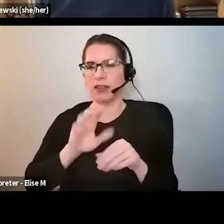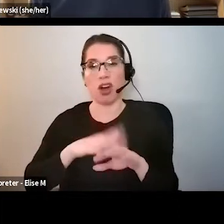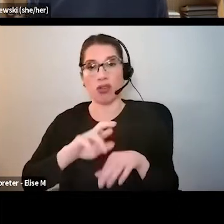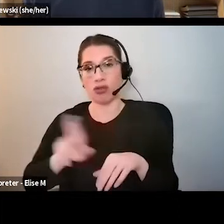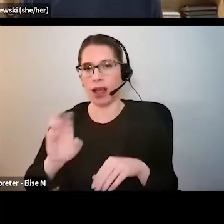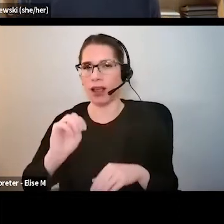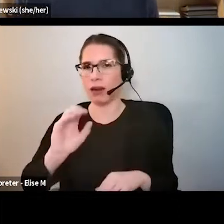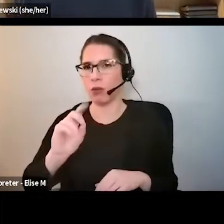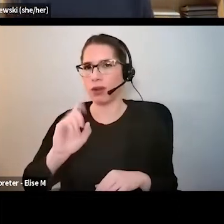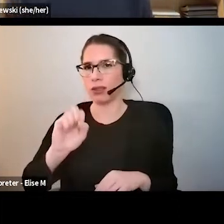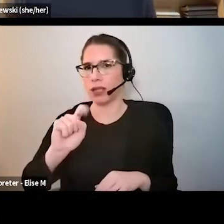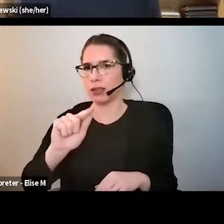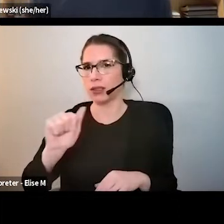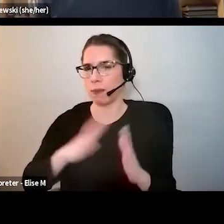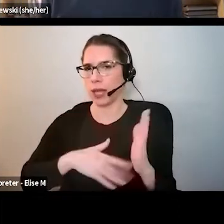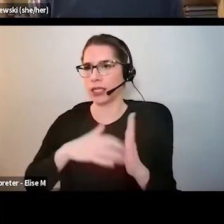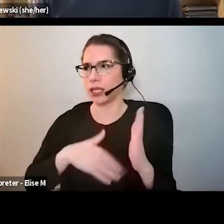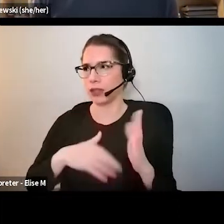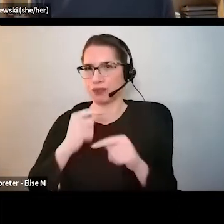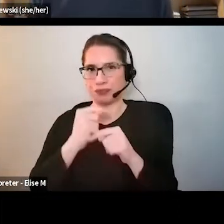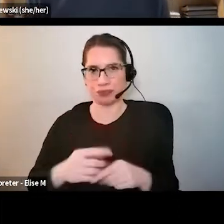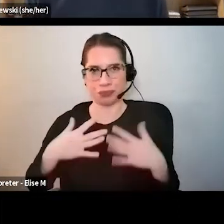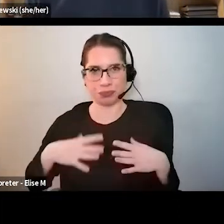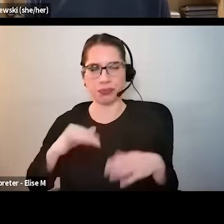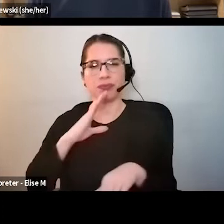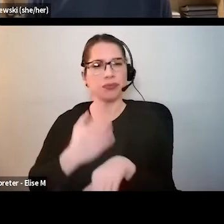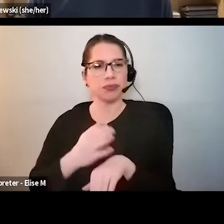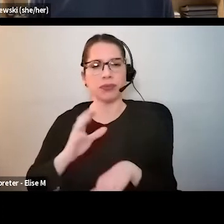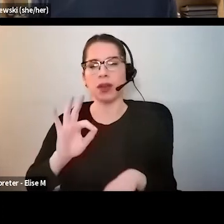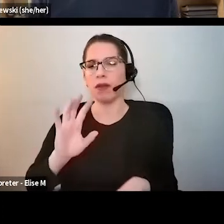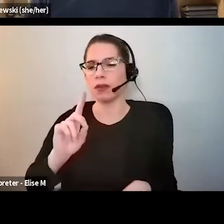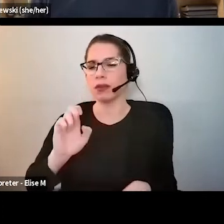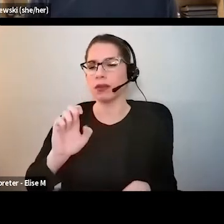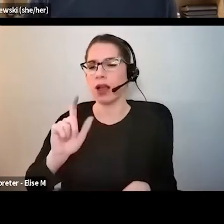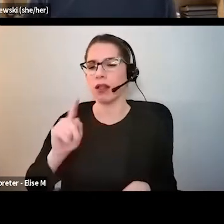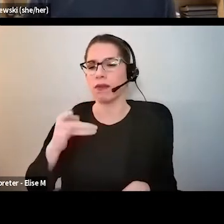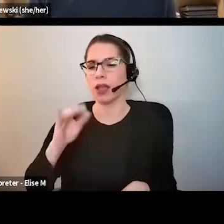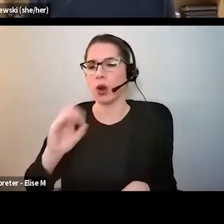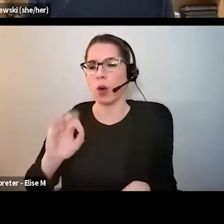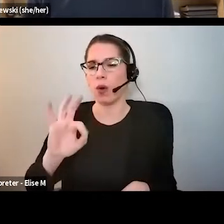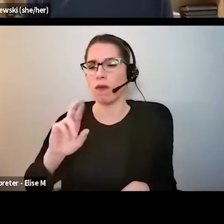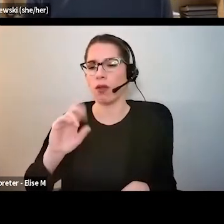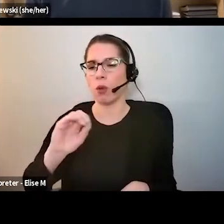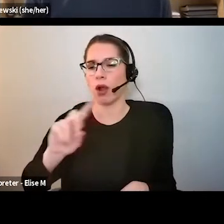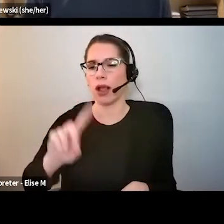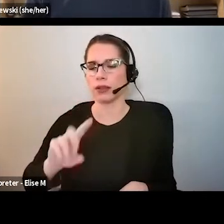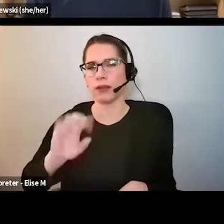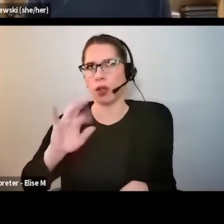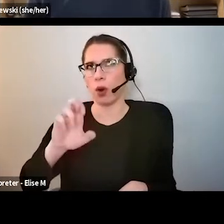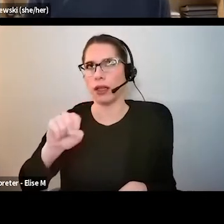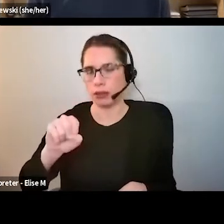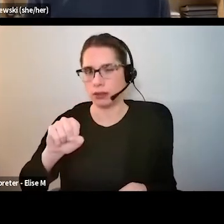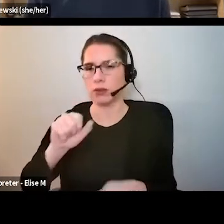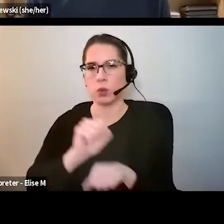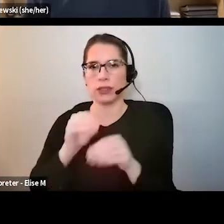side of the screen. Modesta was a daughter of Delfina Flores, who worked in Rivera's home, and she sits on a woven